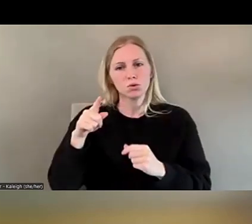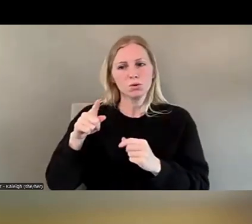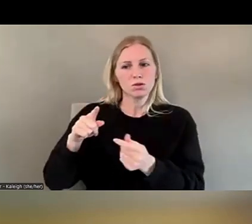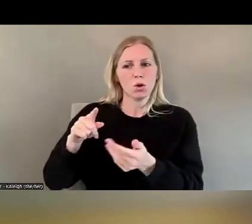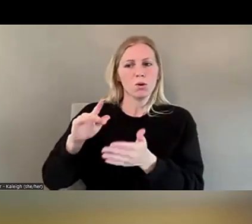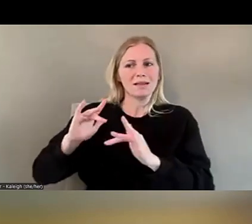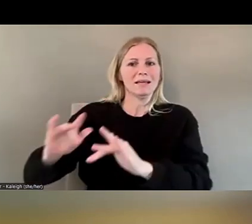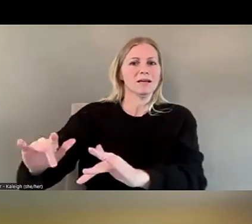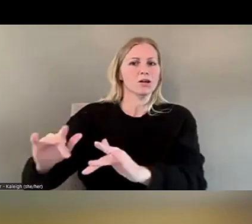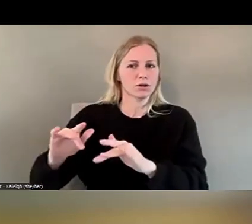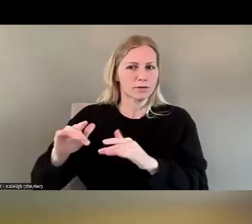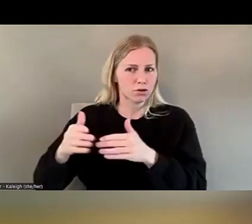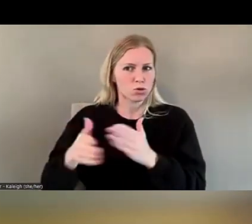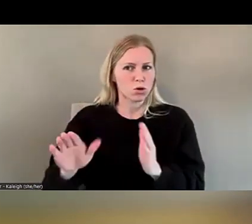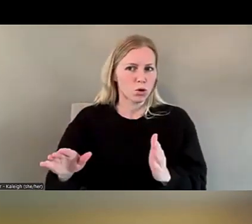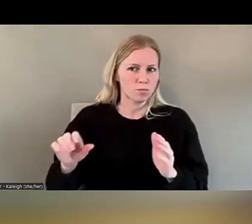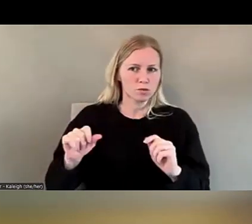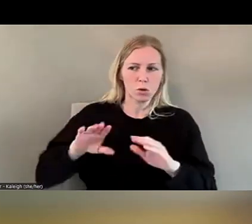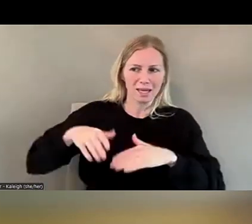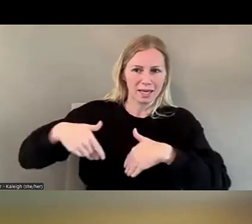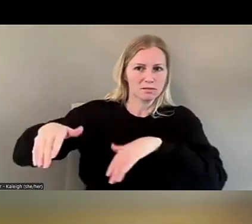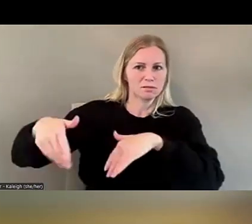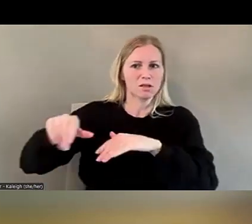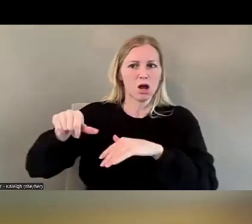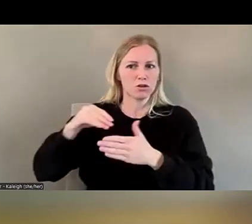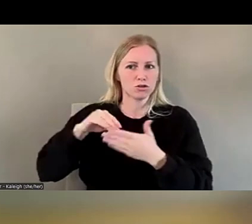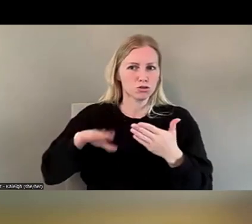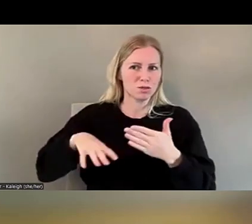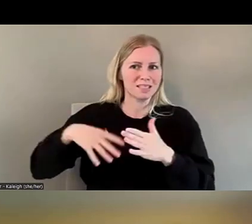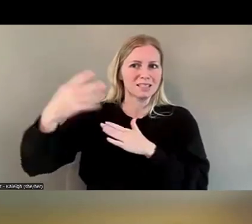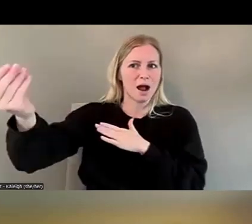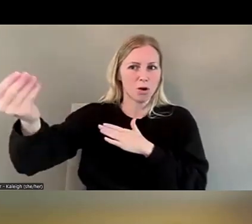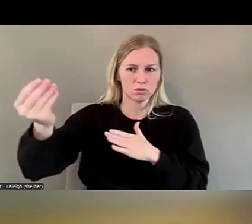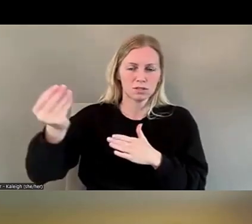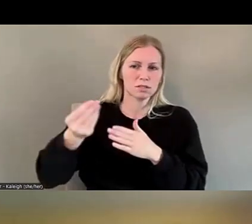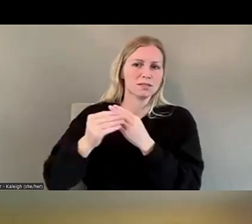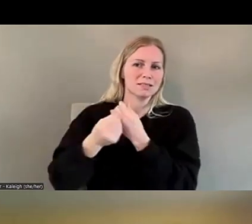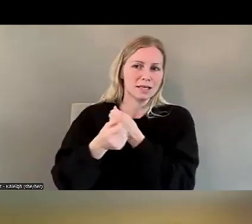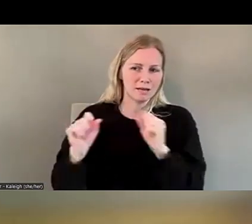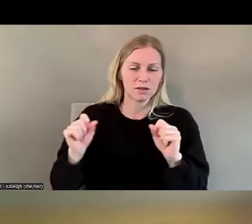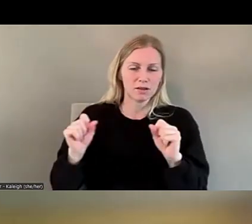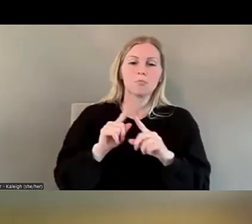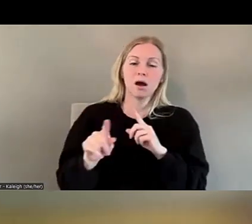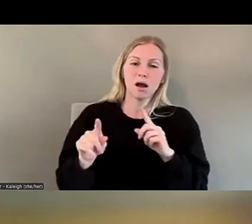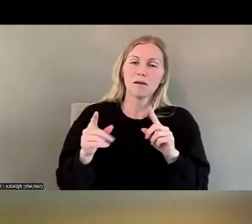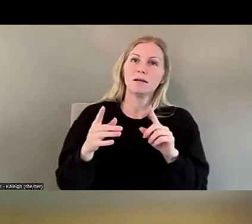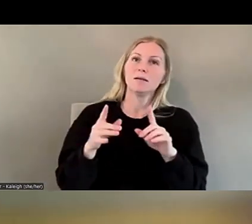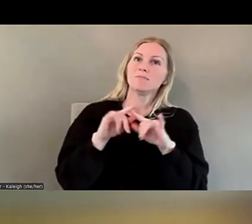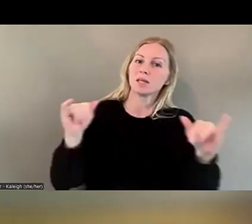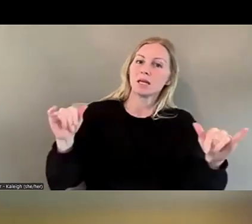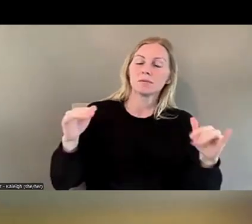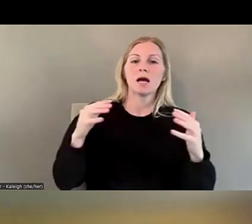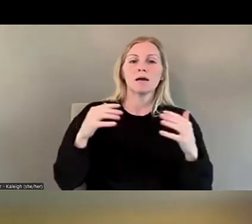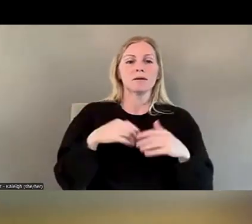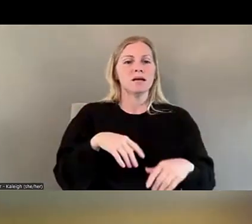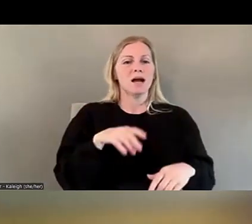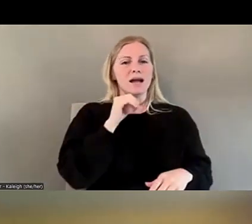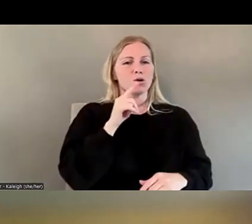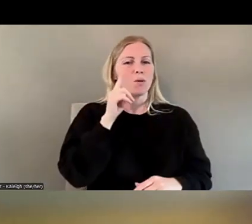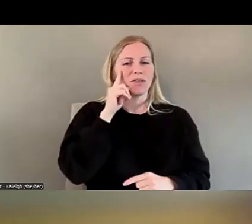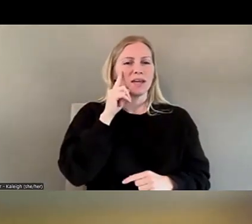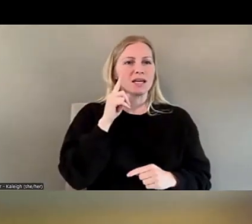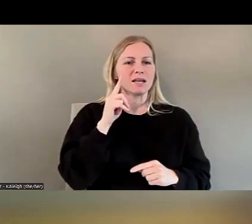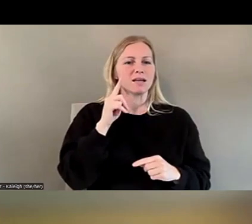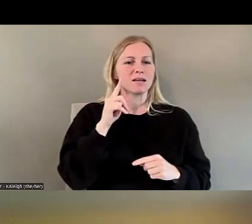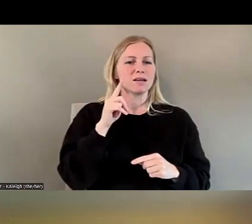that nothing occurs there. But on the other hand, I just want to say, I don't think that the position is there